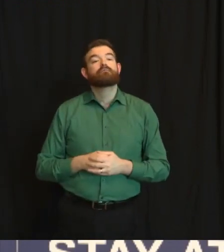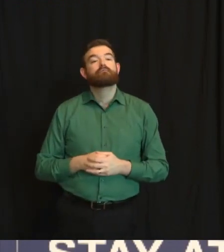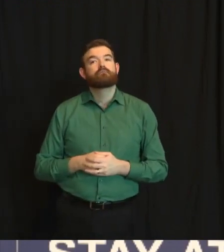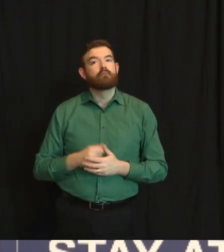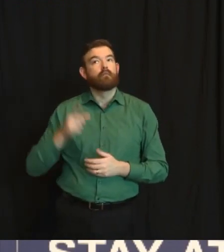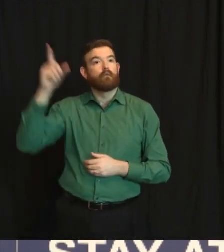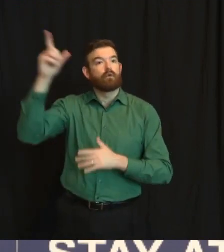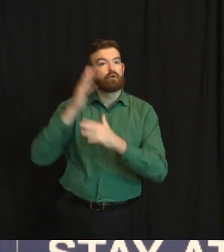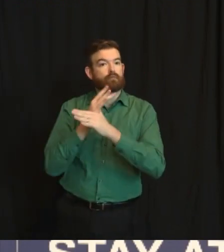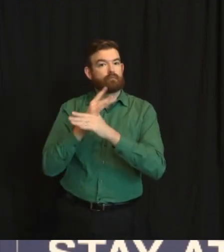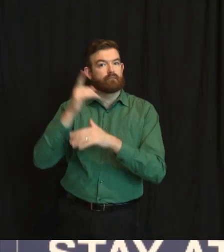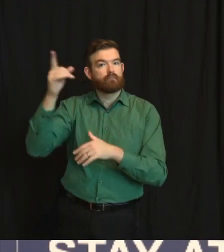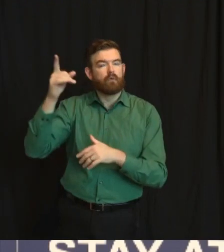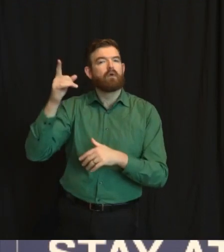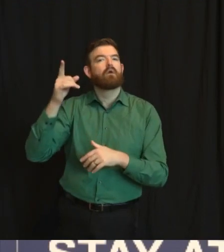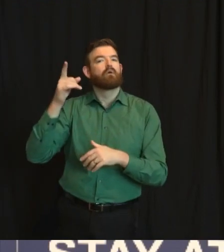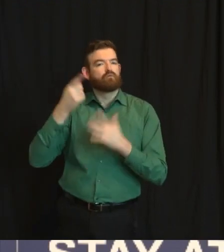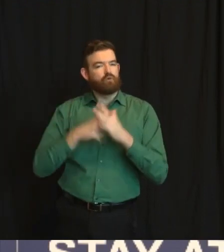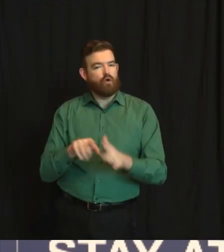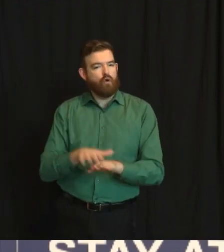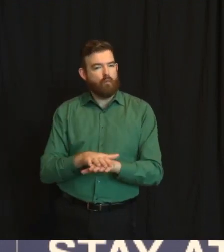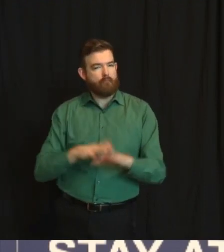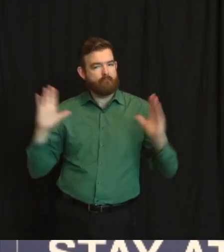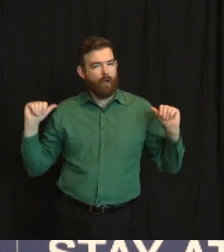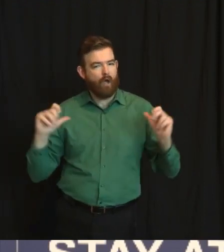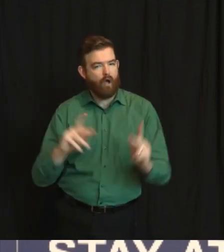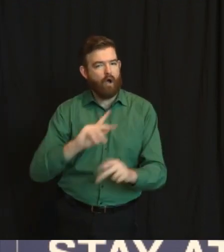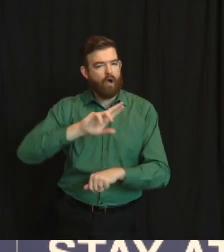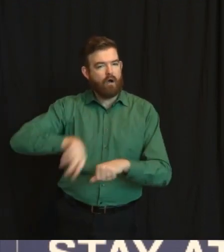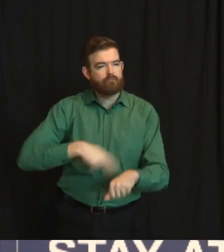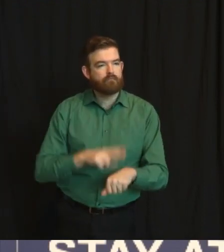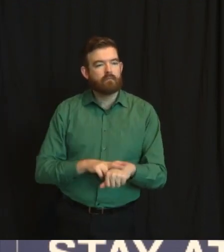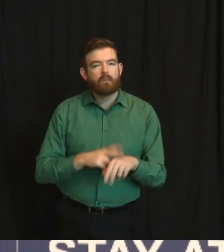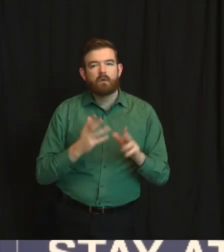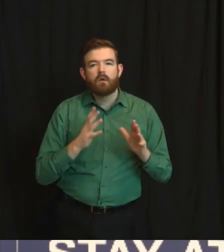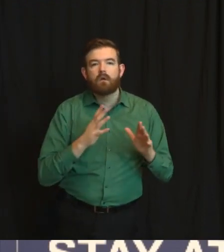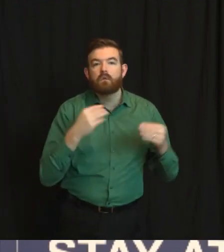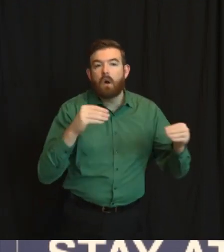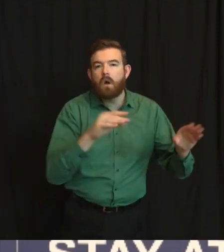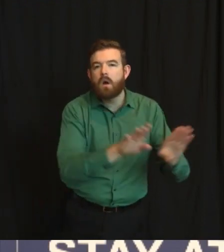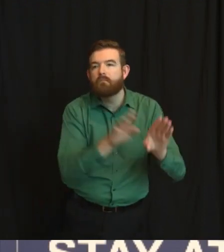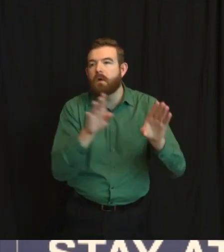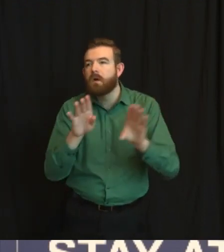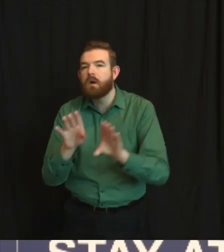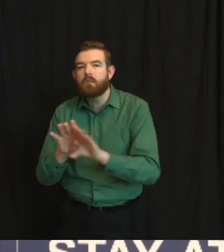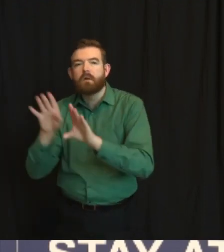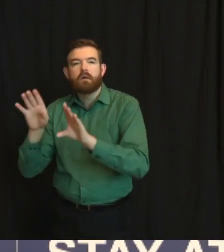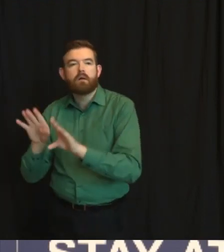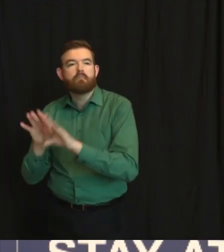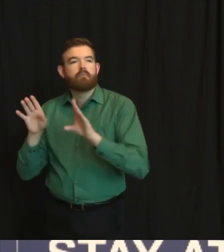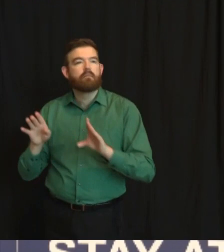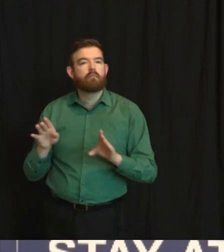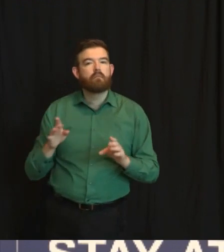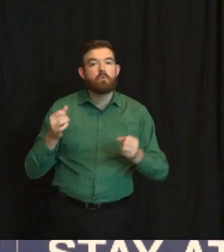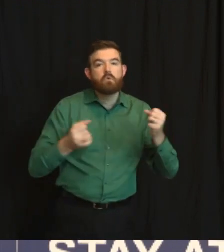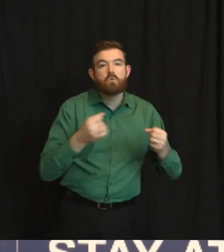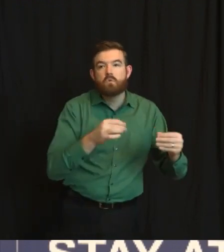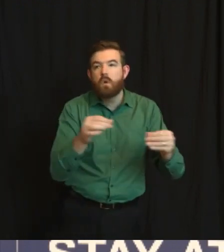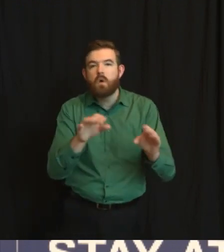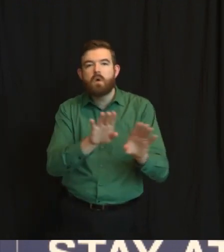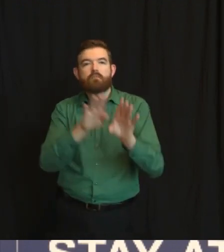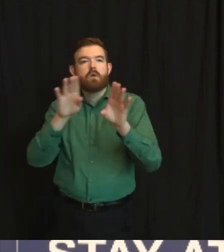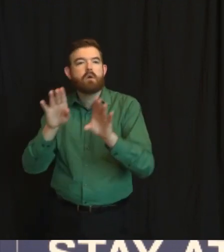slow opening of some small stores, bookshops, and car dealerships, places that can